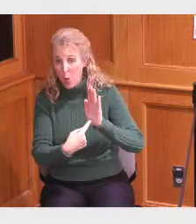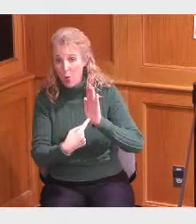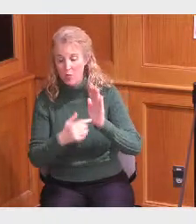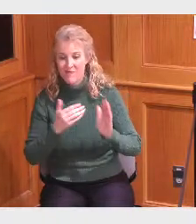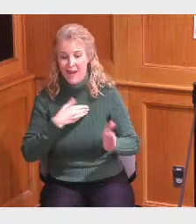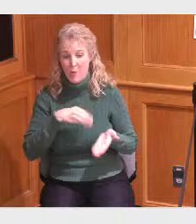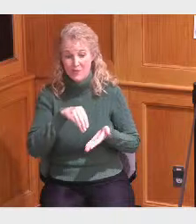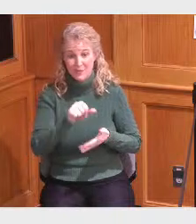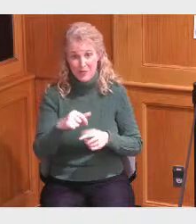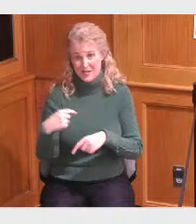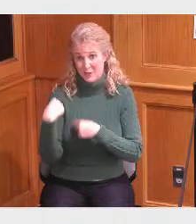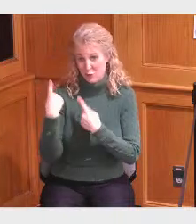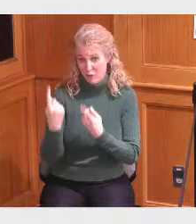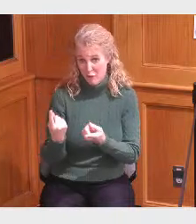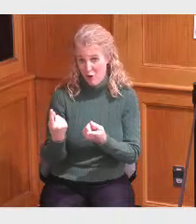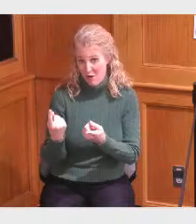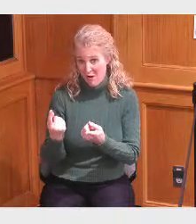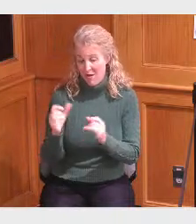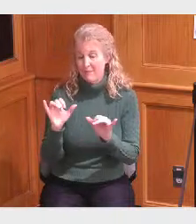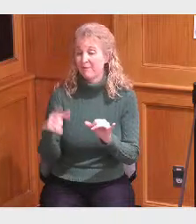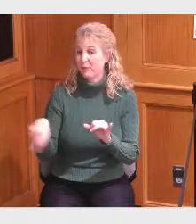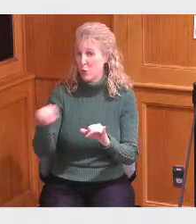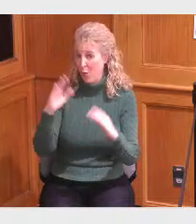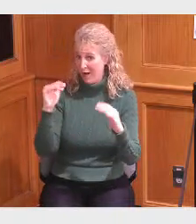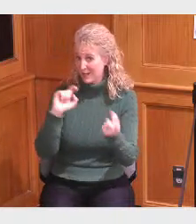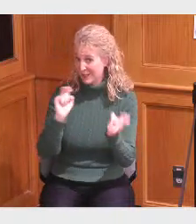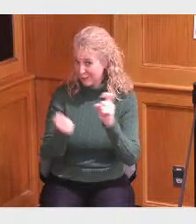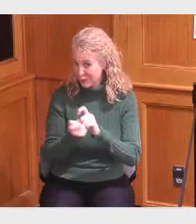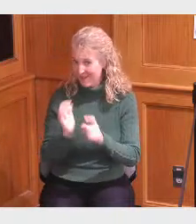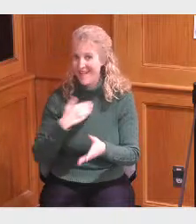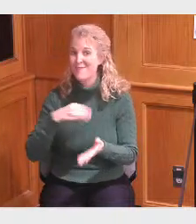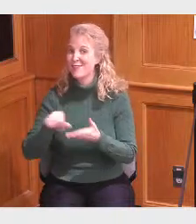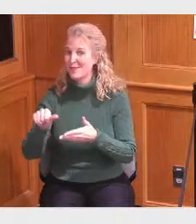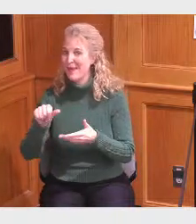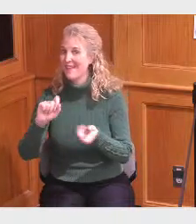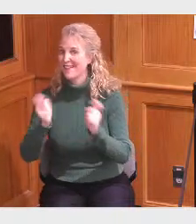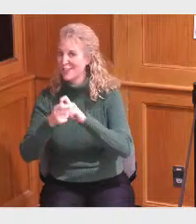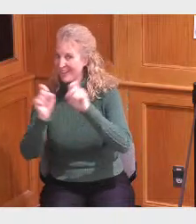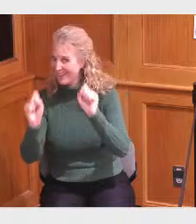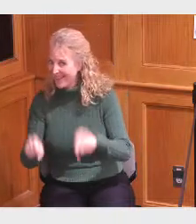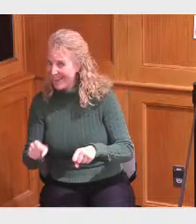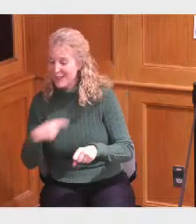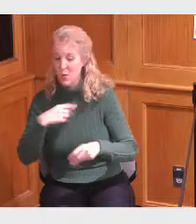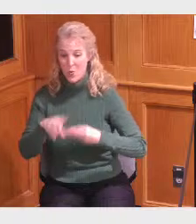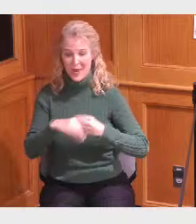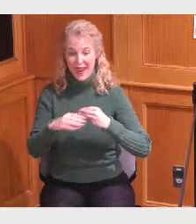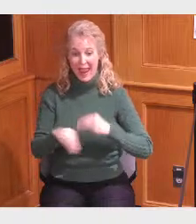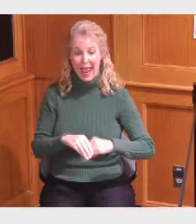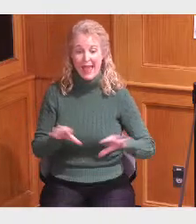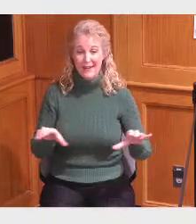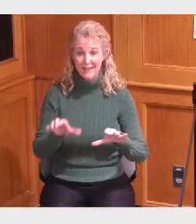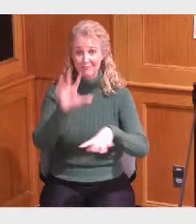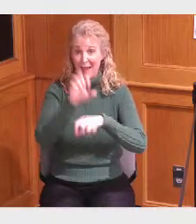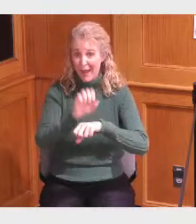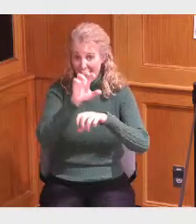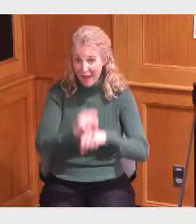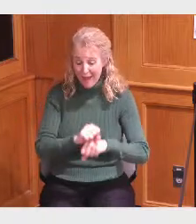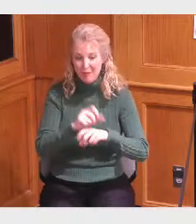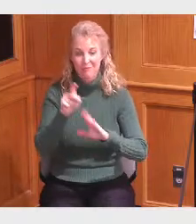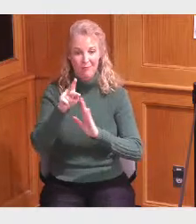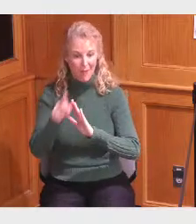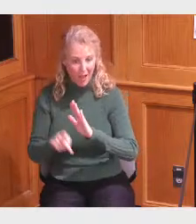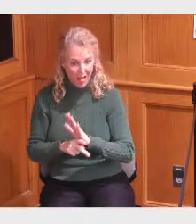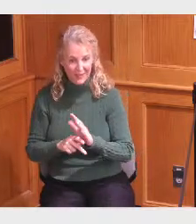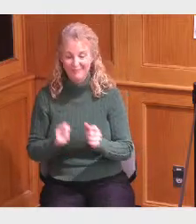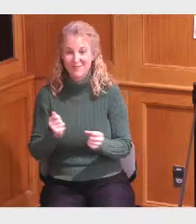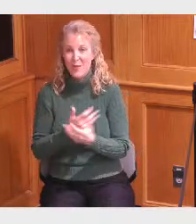it started when the expectations changed. And then we added the practices and the policies, and they're all in place now. So